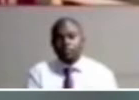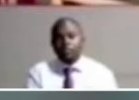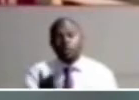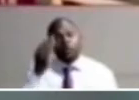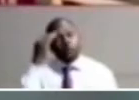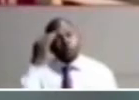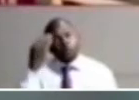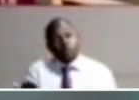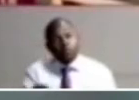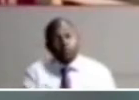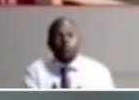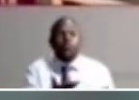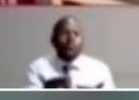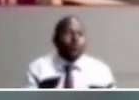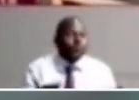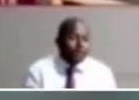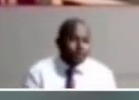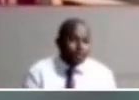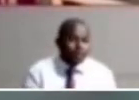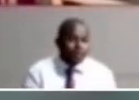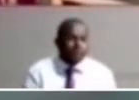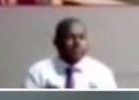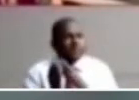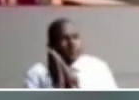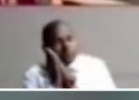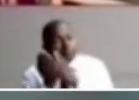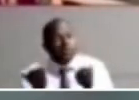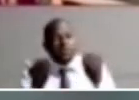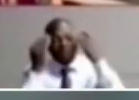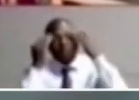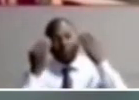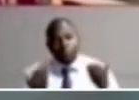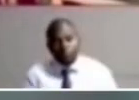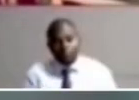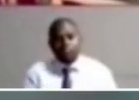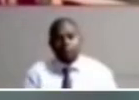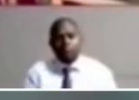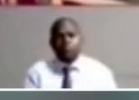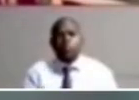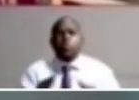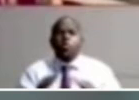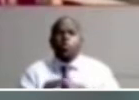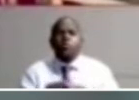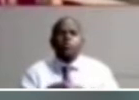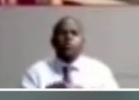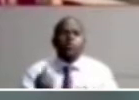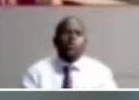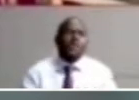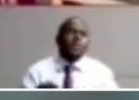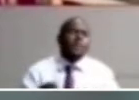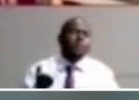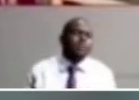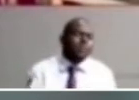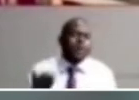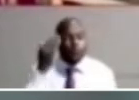Because you don't know where he slept, his residence, what is happening there.